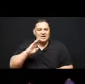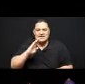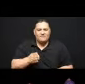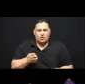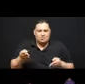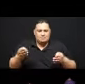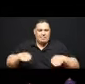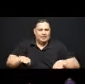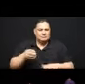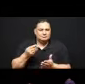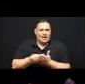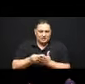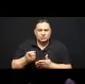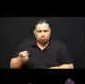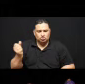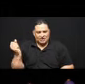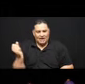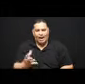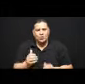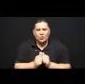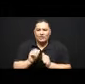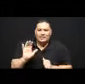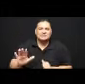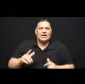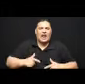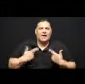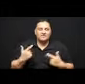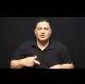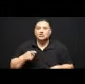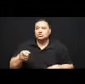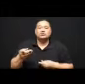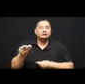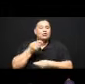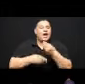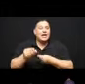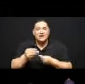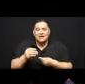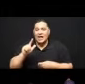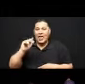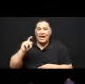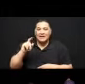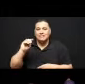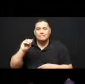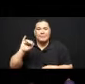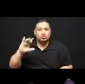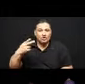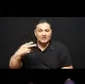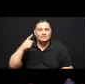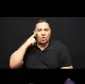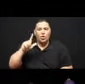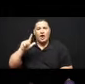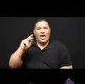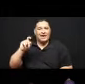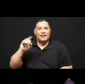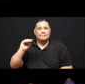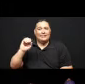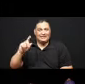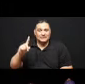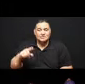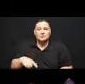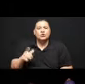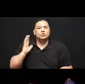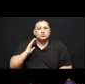his life. She traded Lake Michigan for Lake Mead. He used to play in the woods behind Grandma's